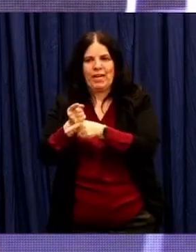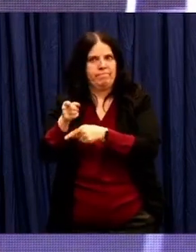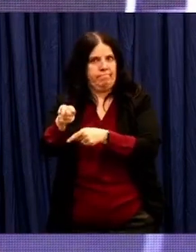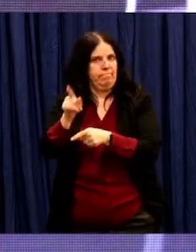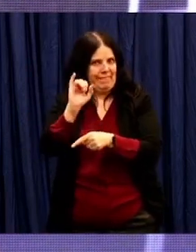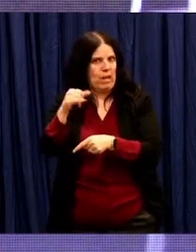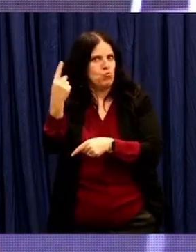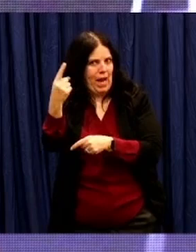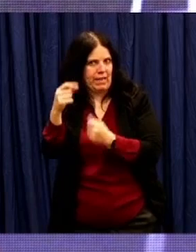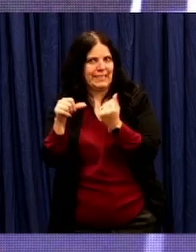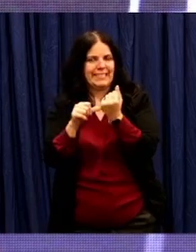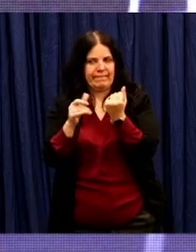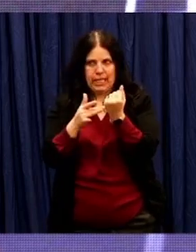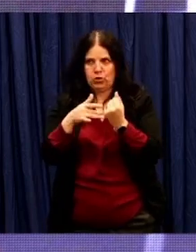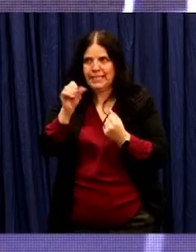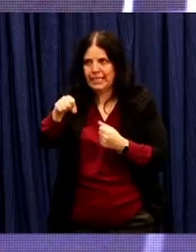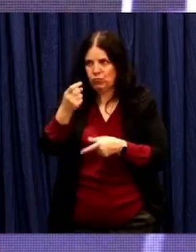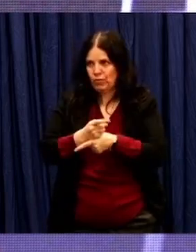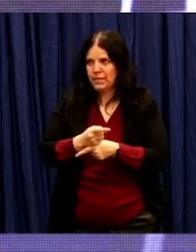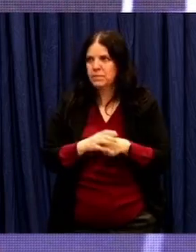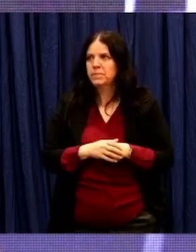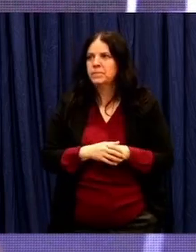absolutely.